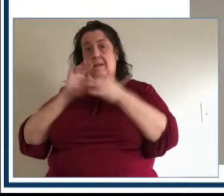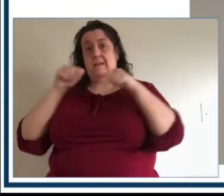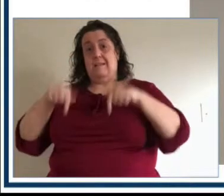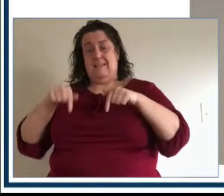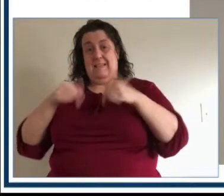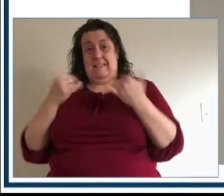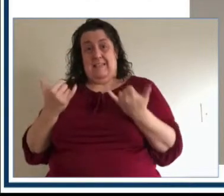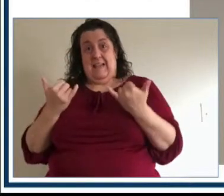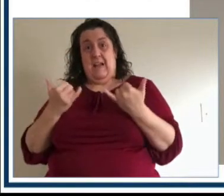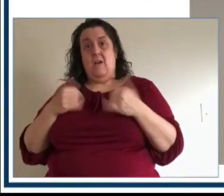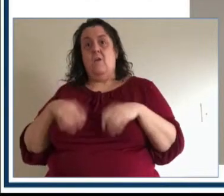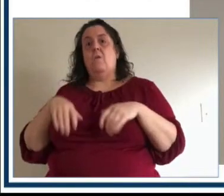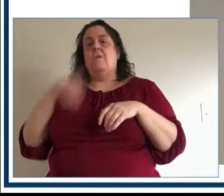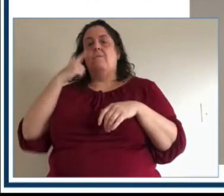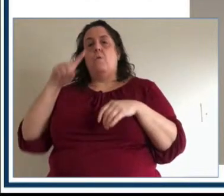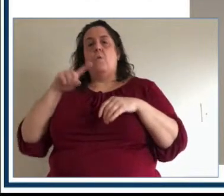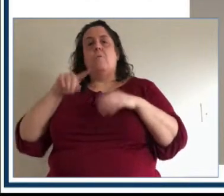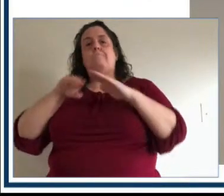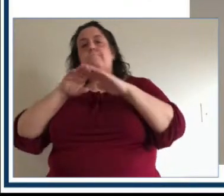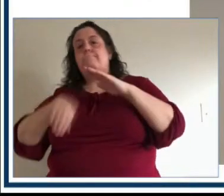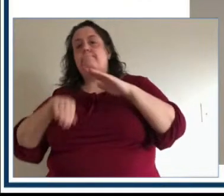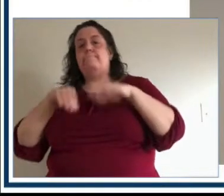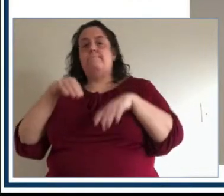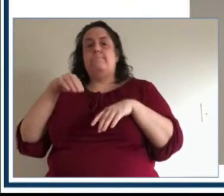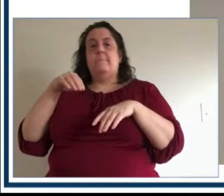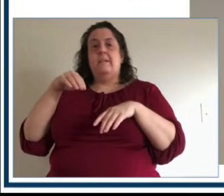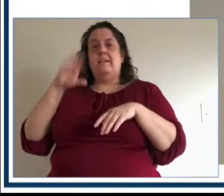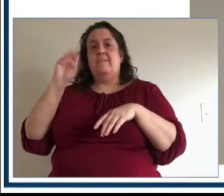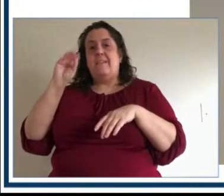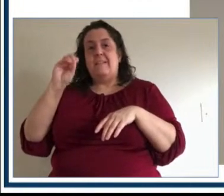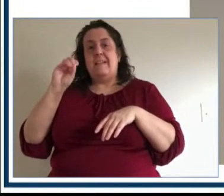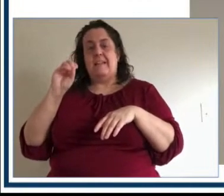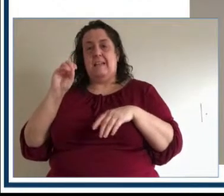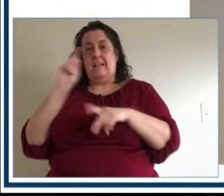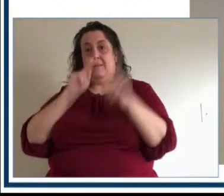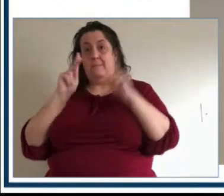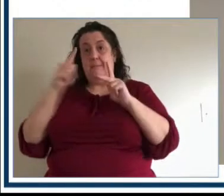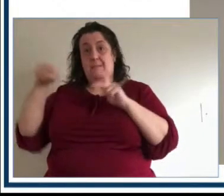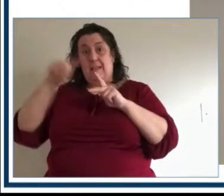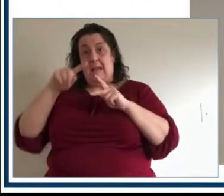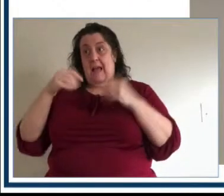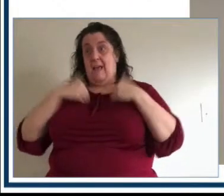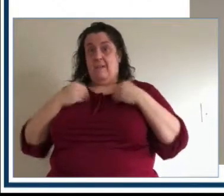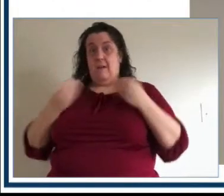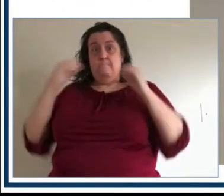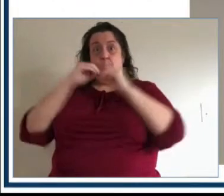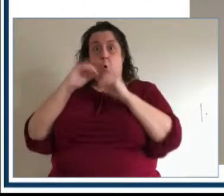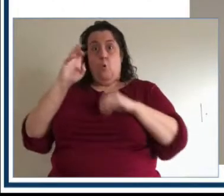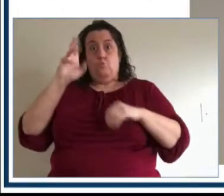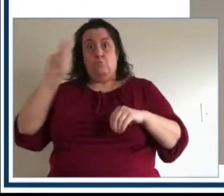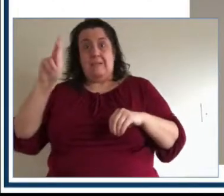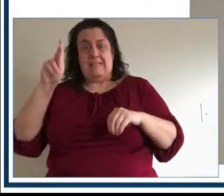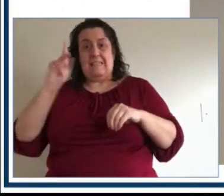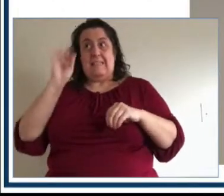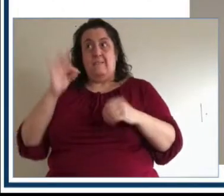no evidence that would suggest that they have any substantive increased risk from waning